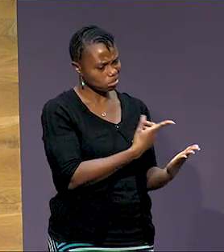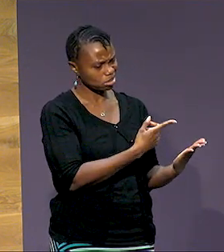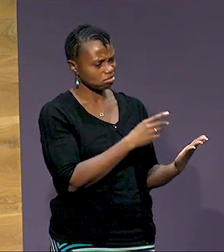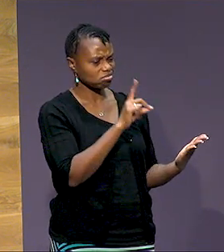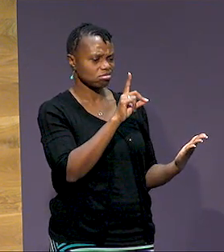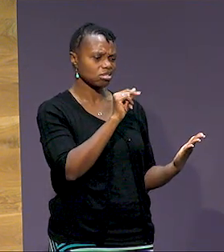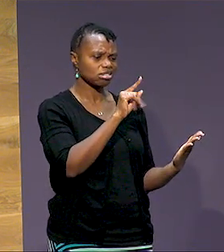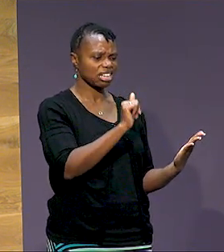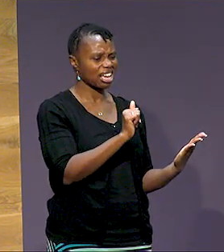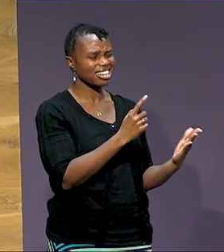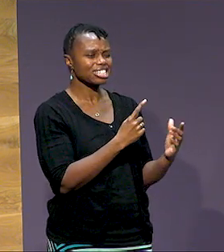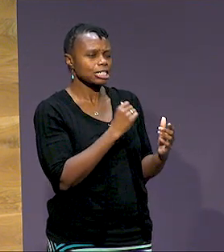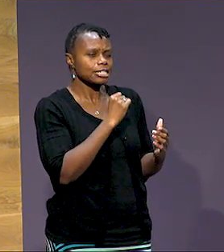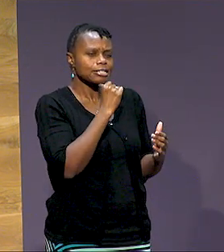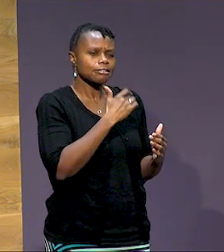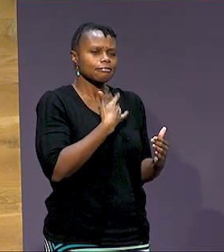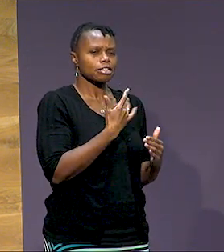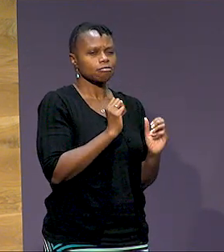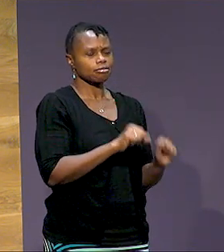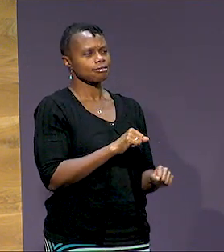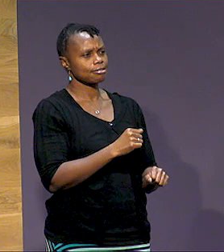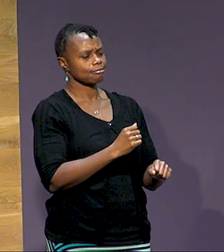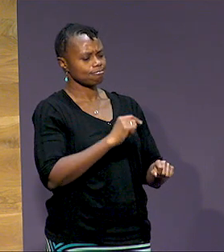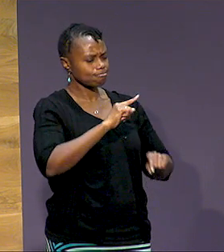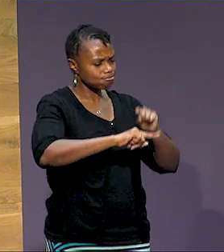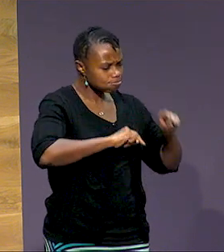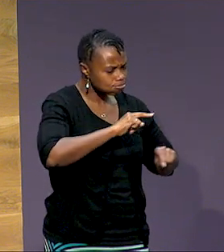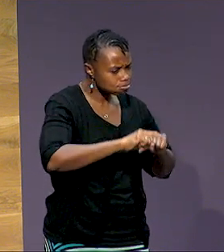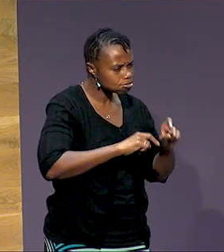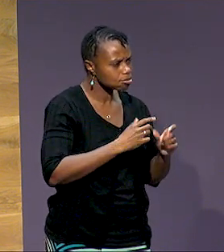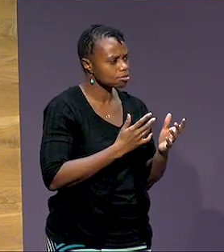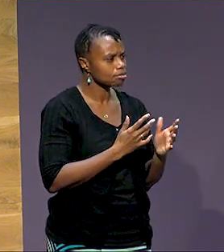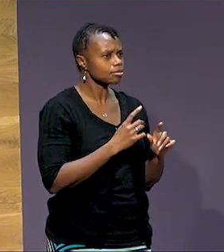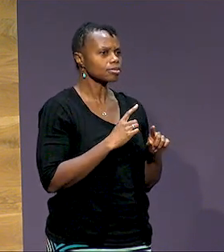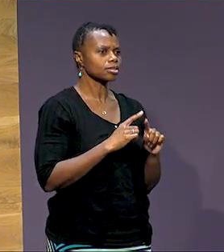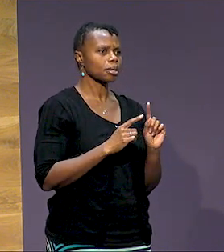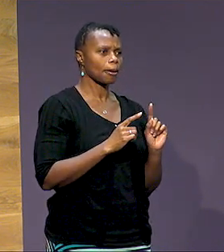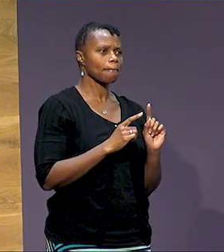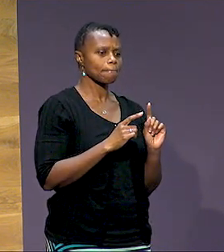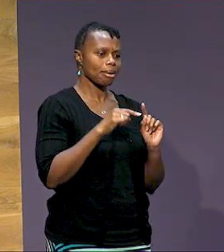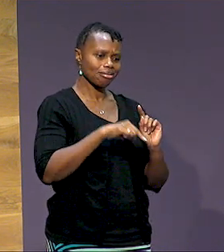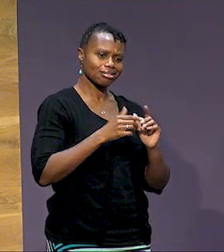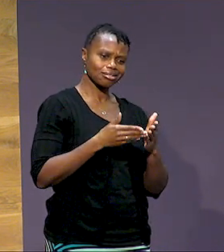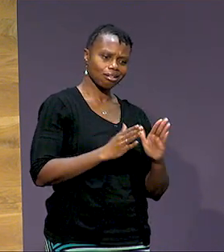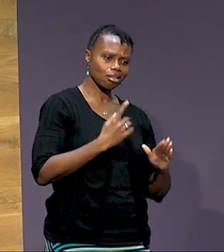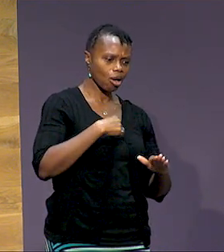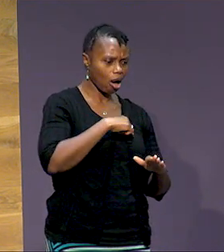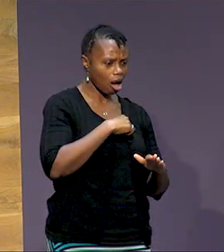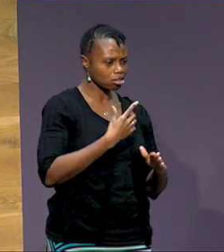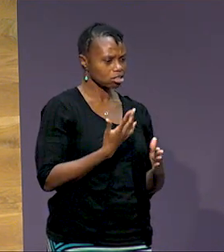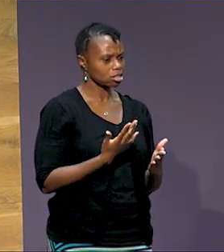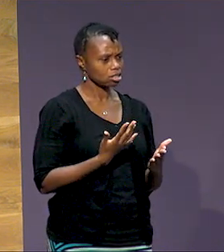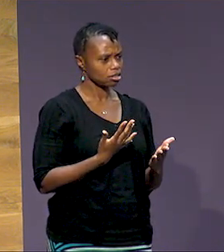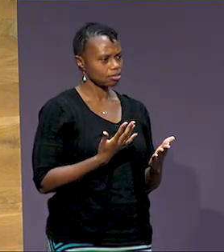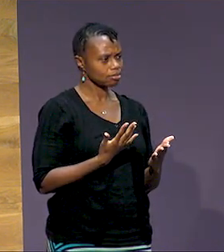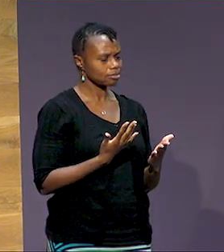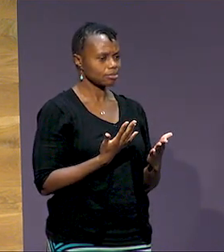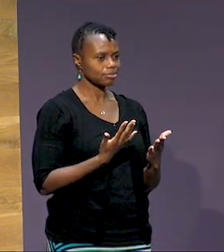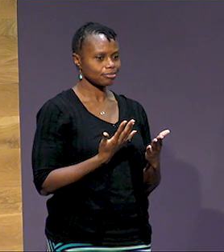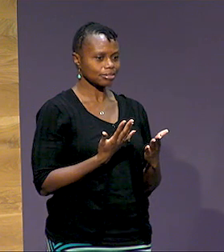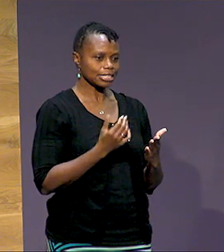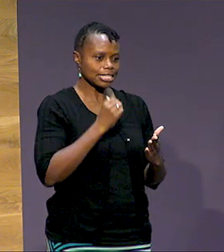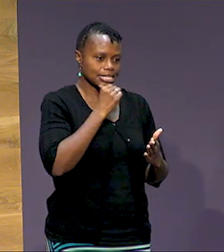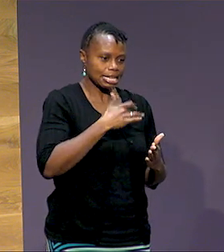rigor. The arts enable us to deal with the Bible in a way that allows for frustration